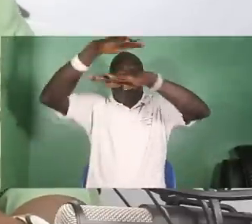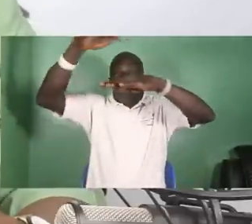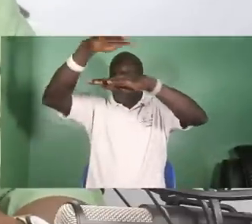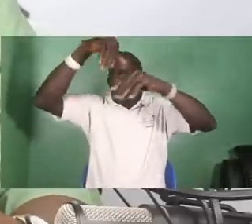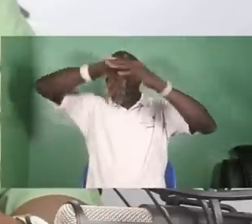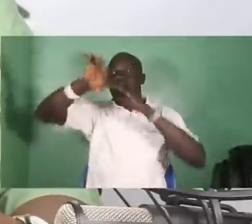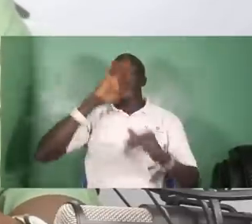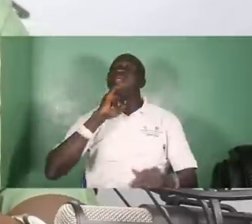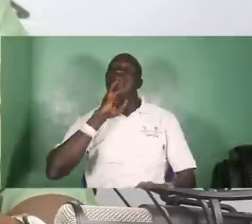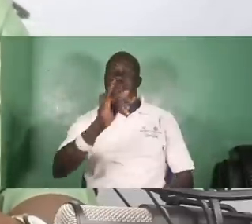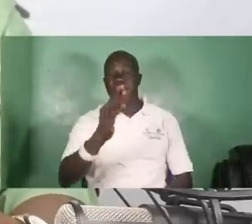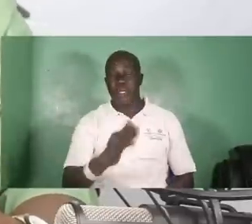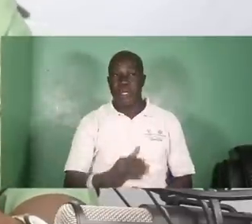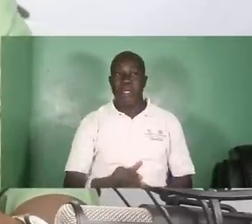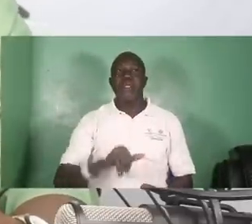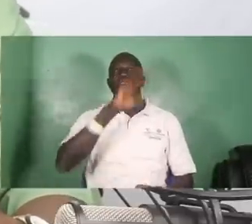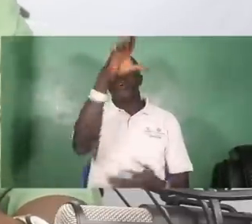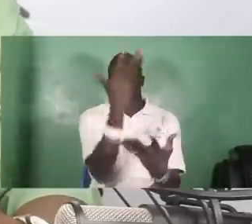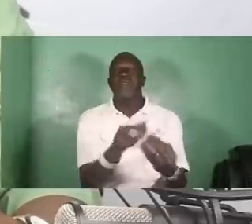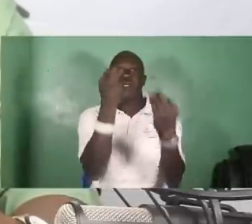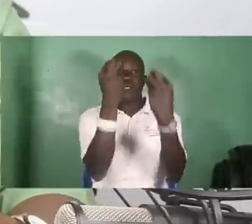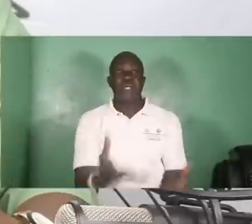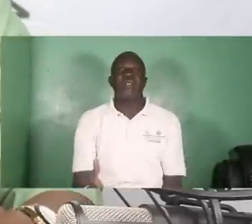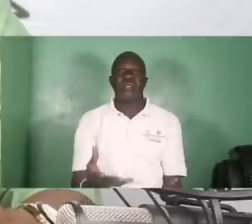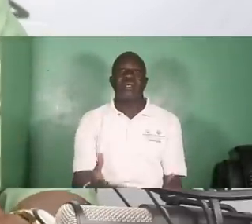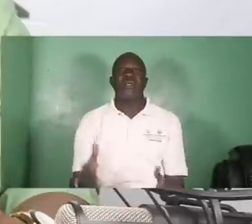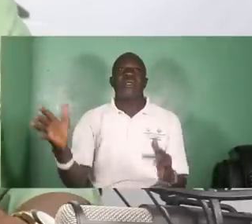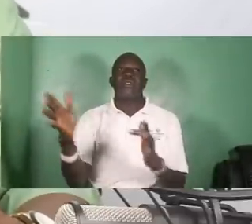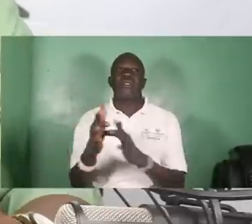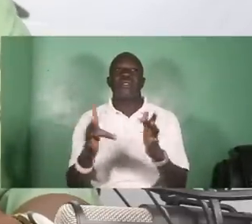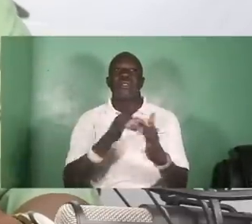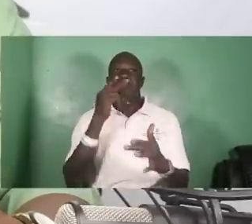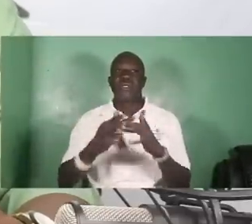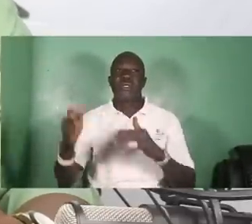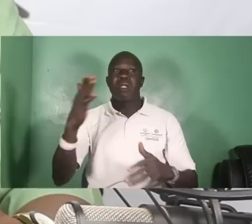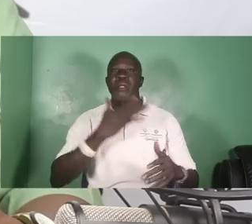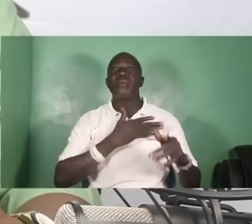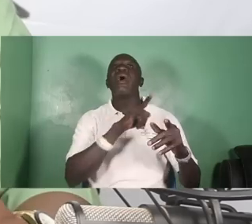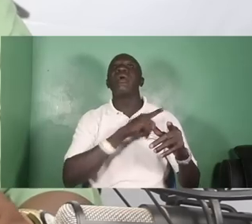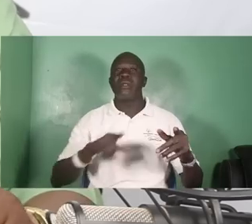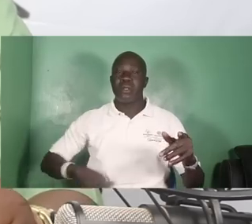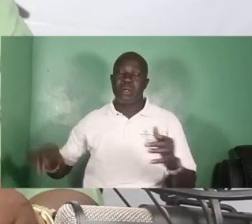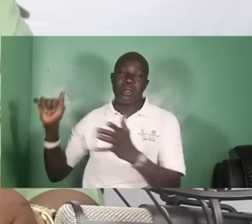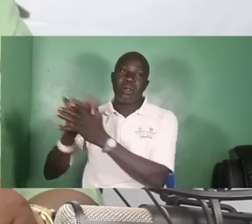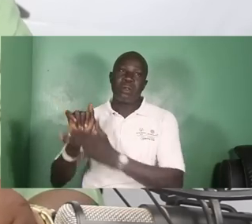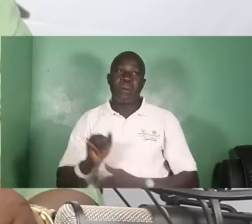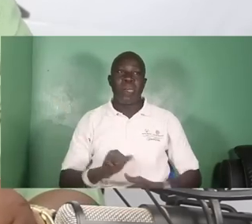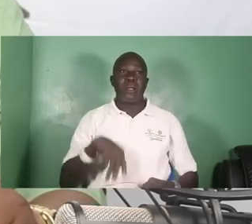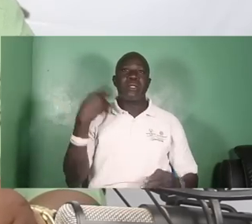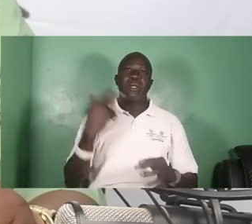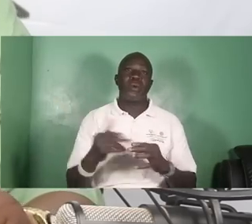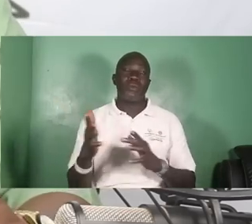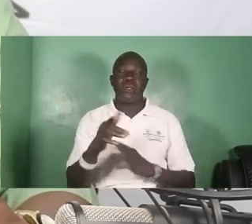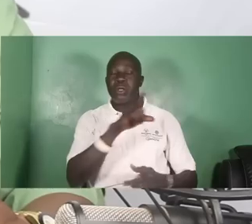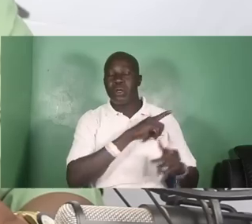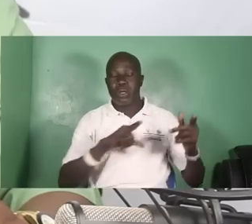Amen. Be di yori. Amen. O re da yo. Amen. Yes. Oluwa wa. Amen. O Oluwa. In